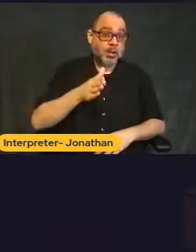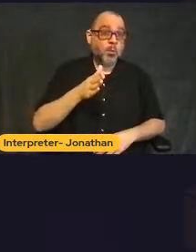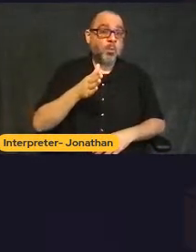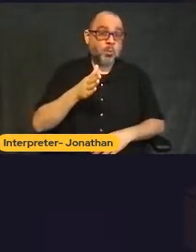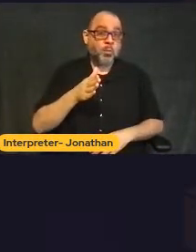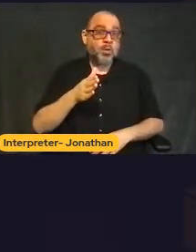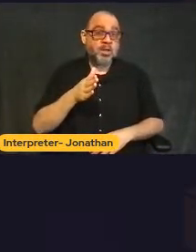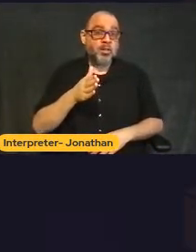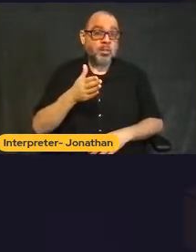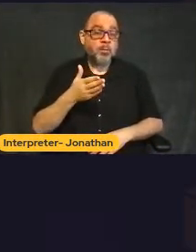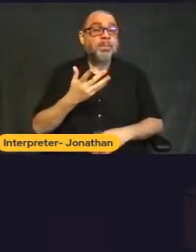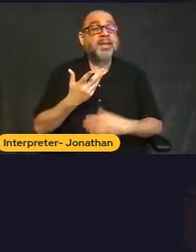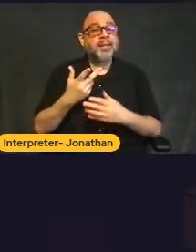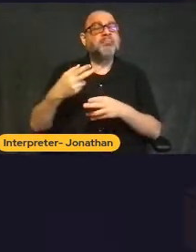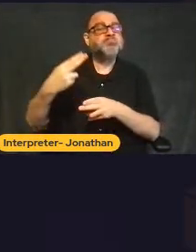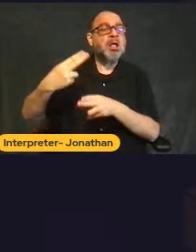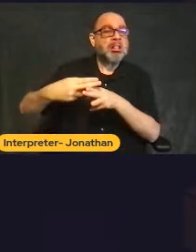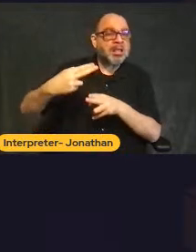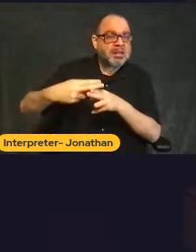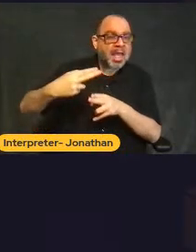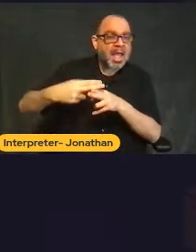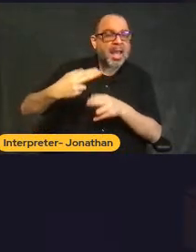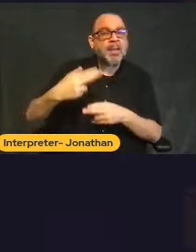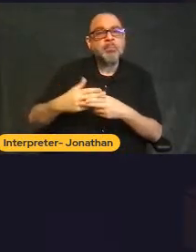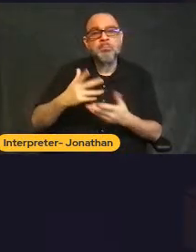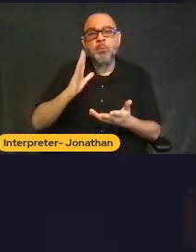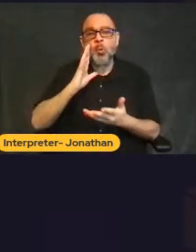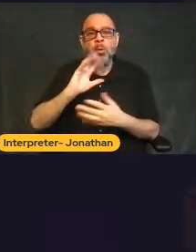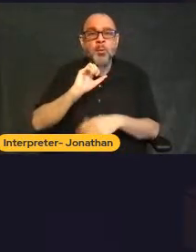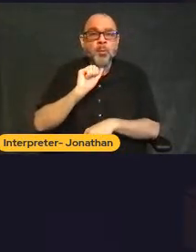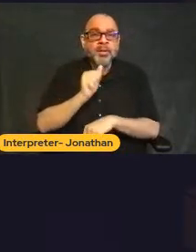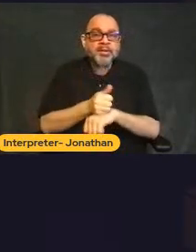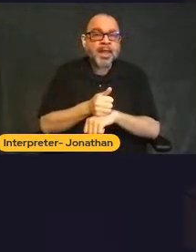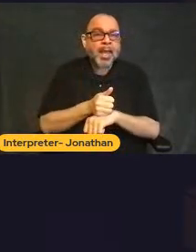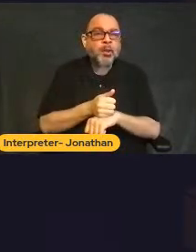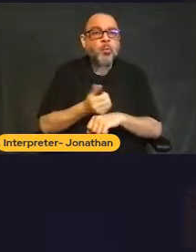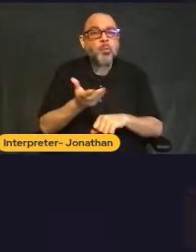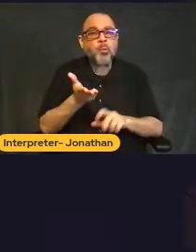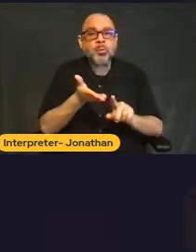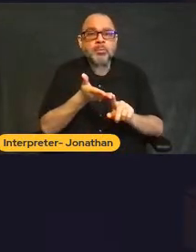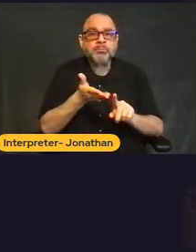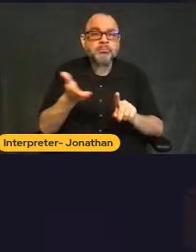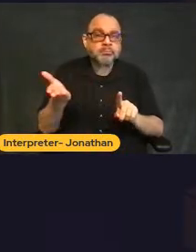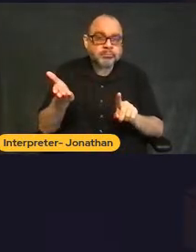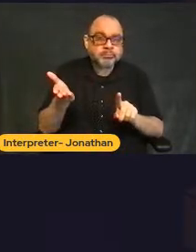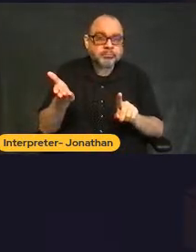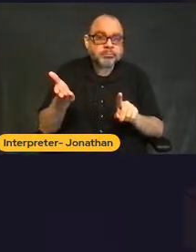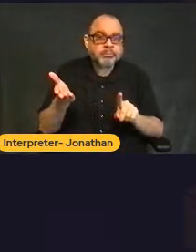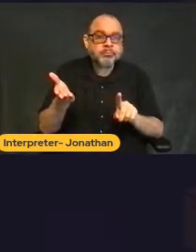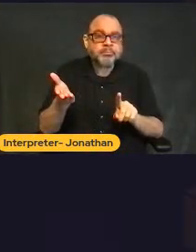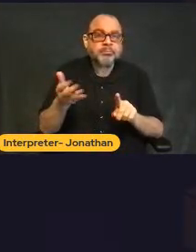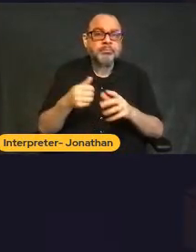a repository name, which we will set to Amplify next